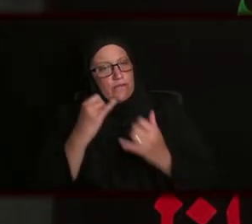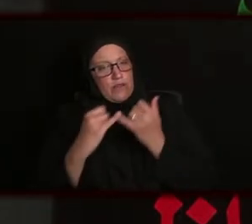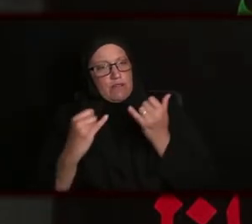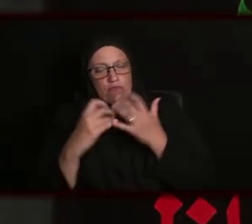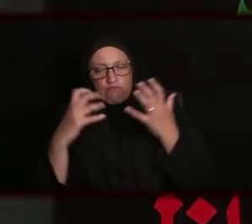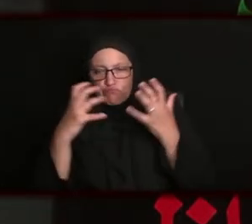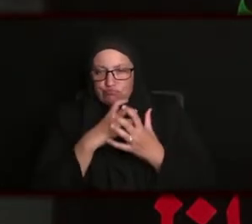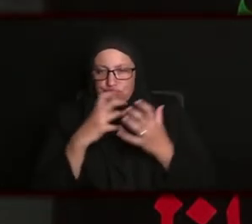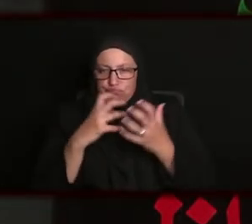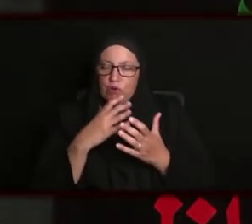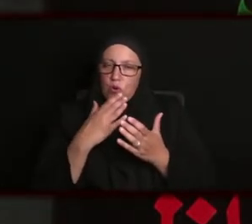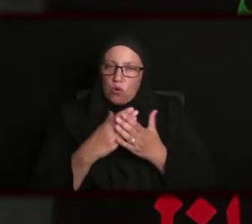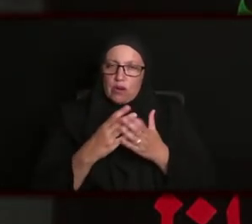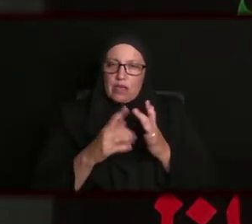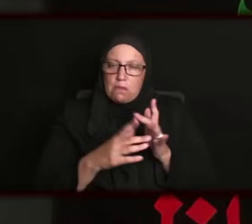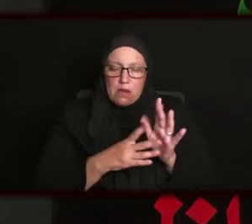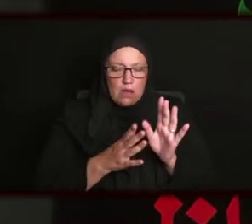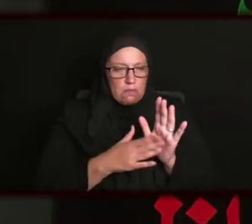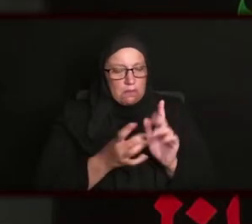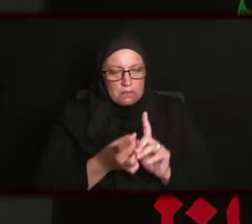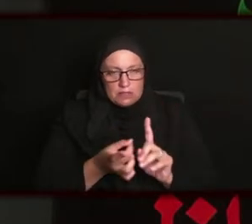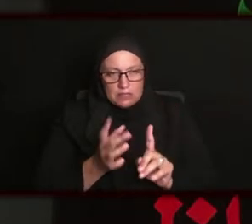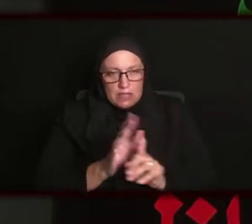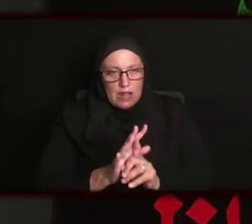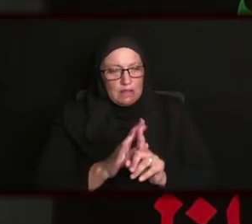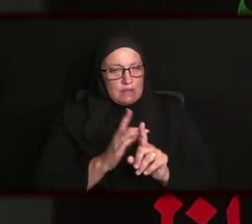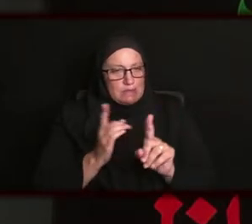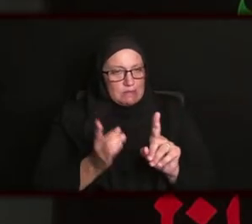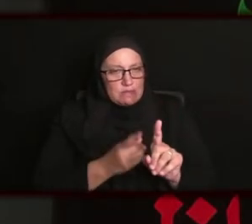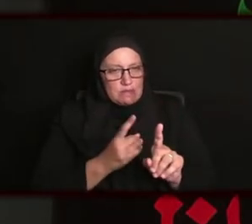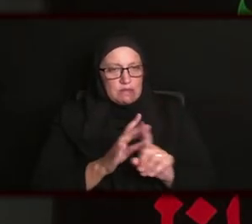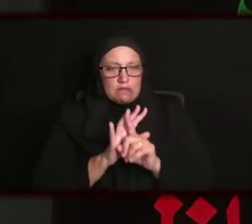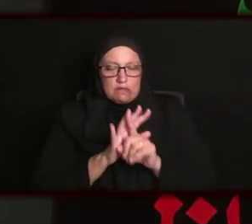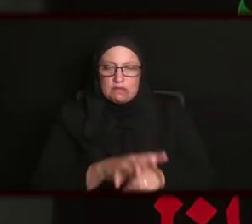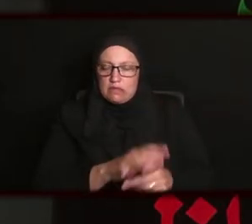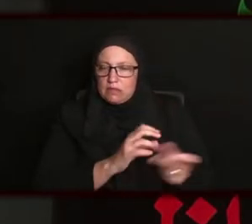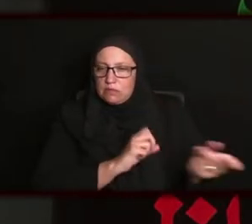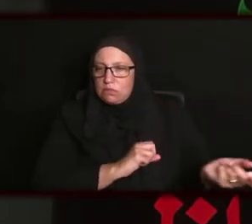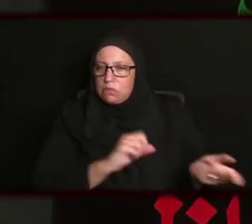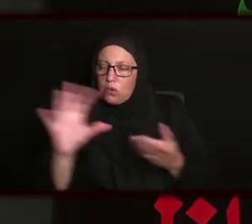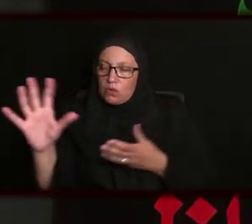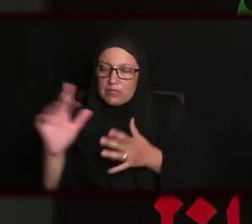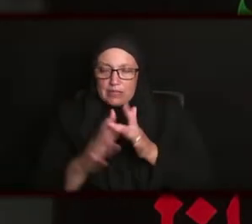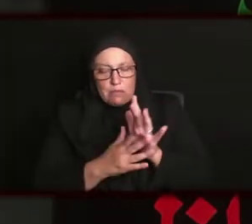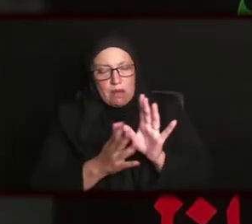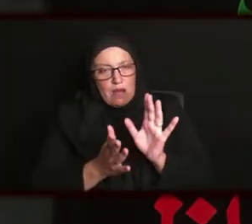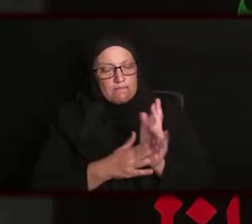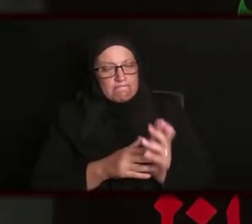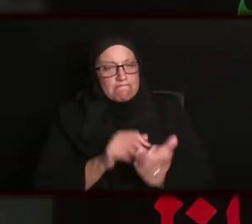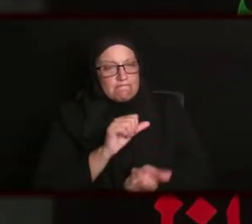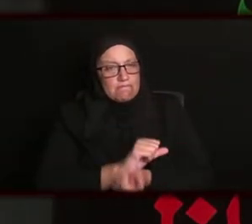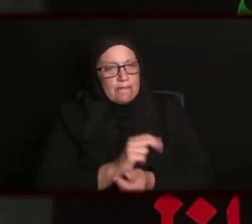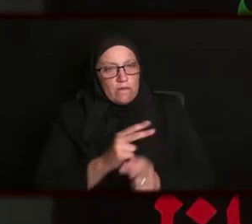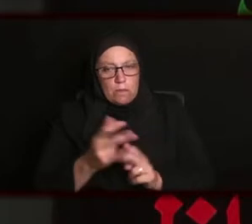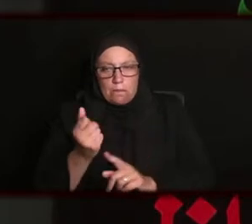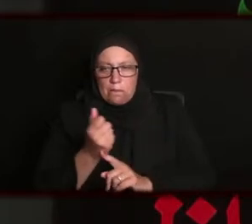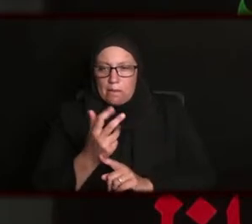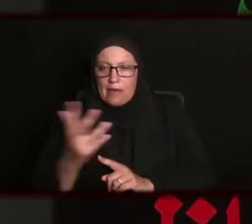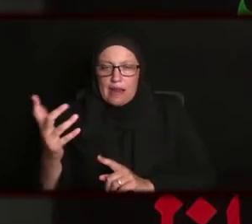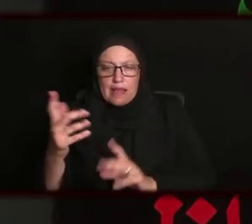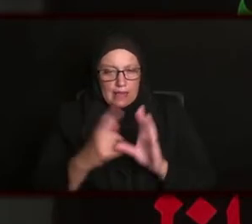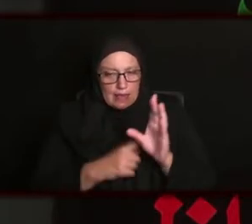They were persecuting the Imam, they imprisoned the Imam for many years, and eventually they poisoned and